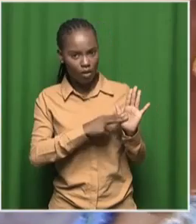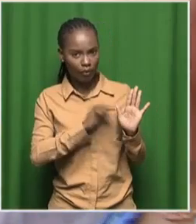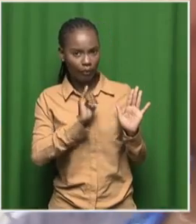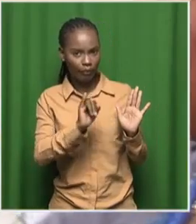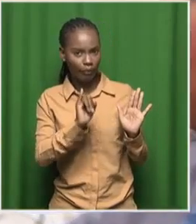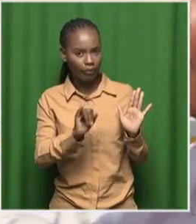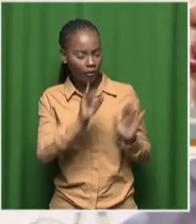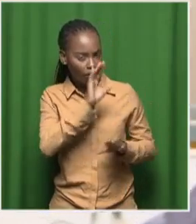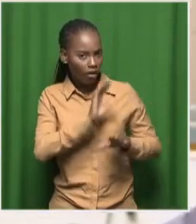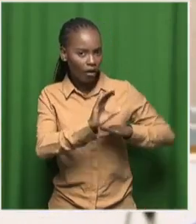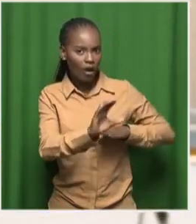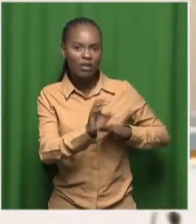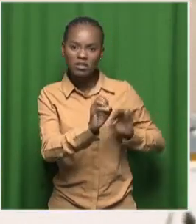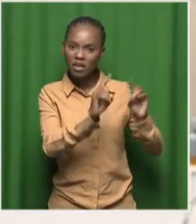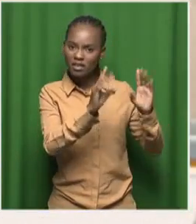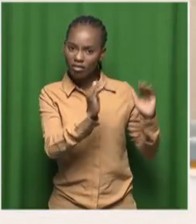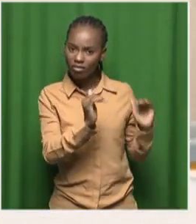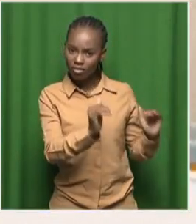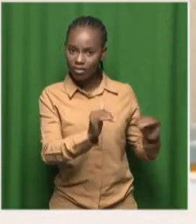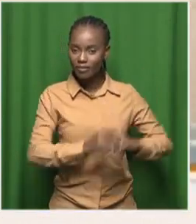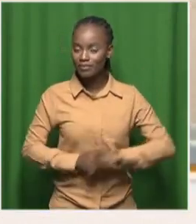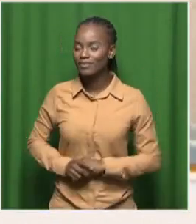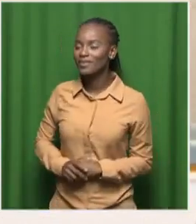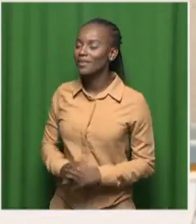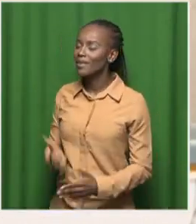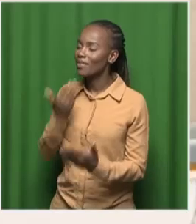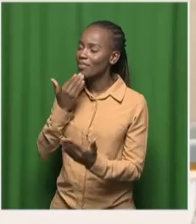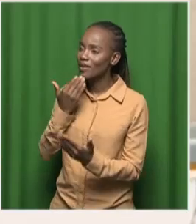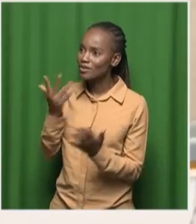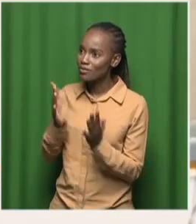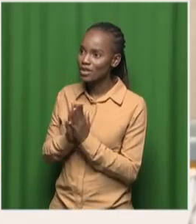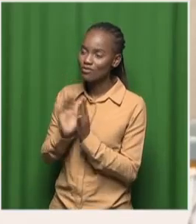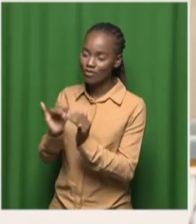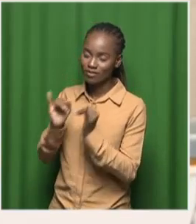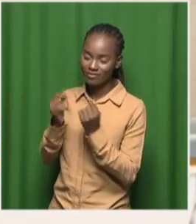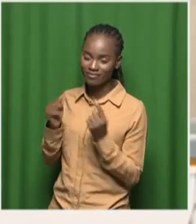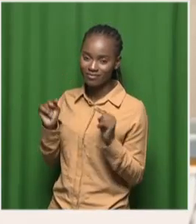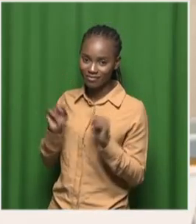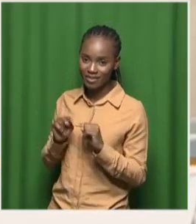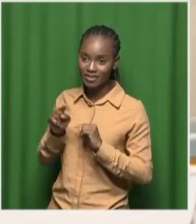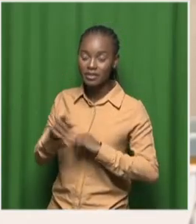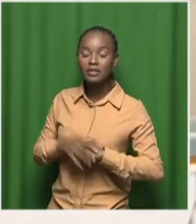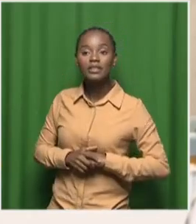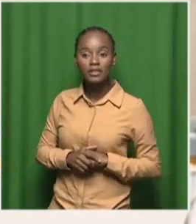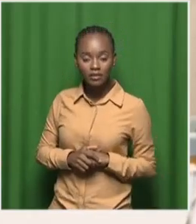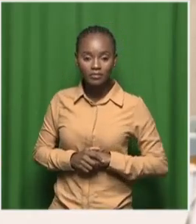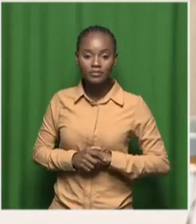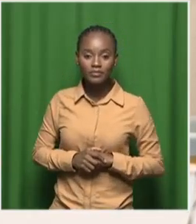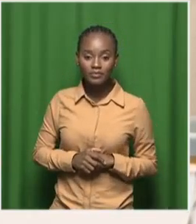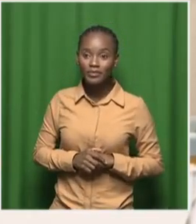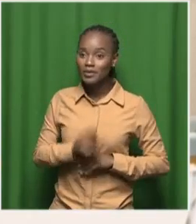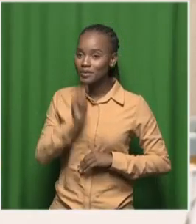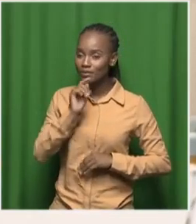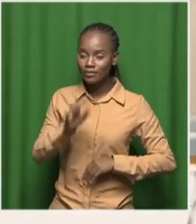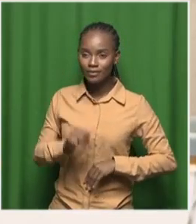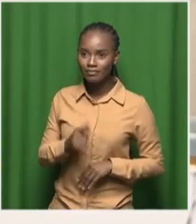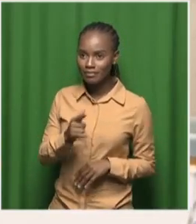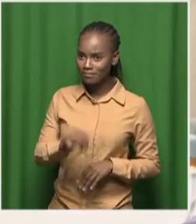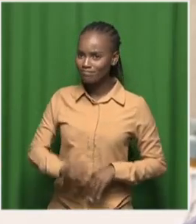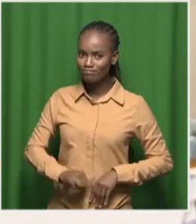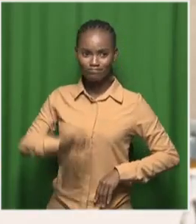having us. I think as you've seen, Sakina, we firstly, I think I'm quite impressed with the